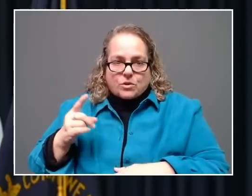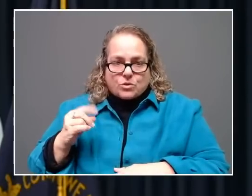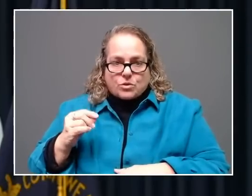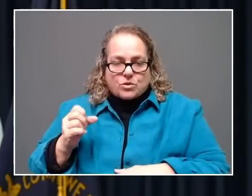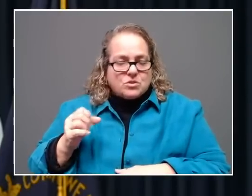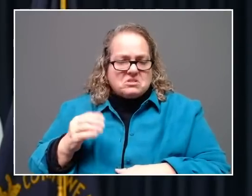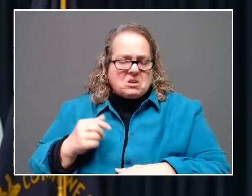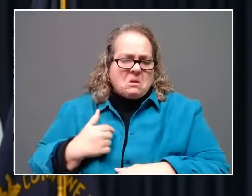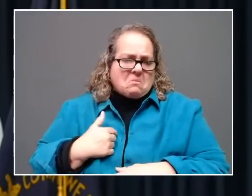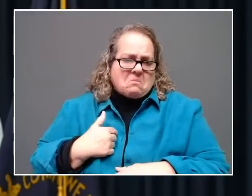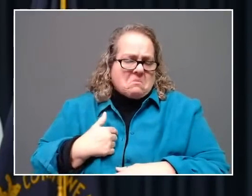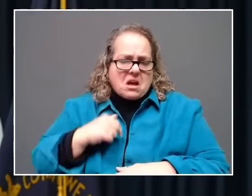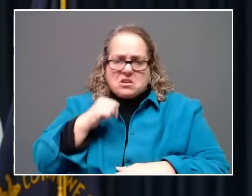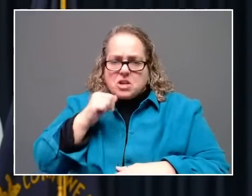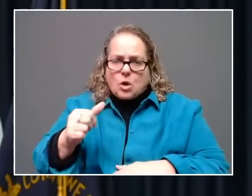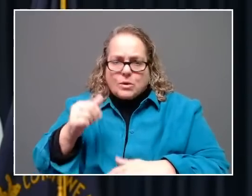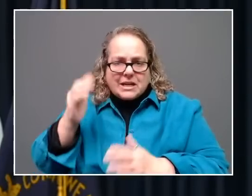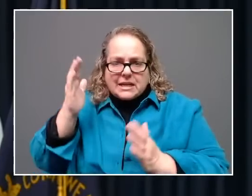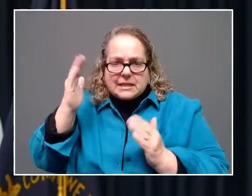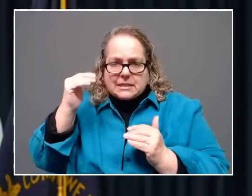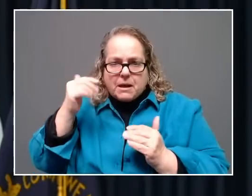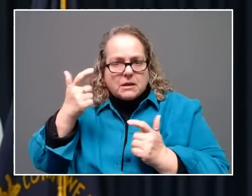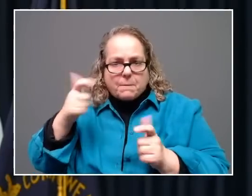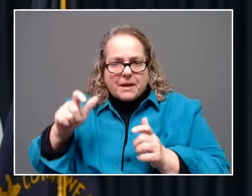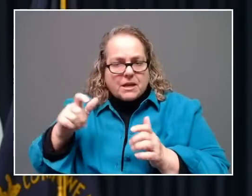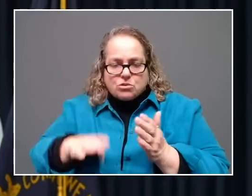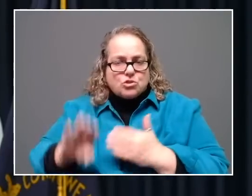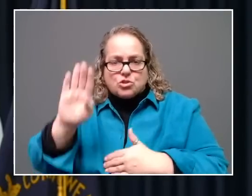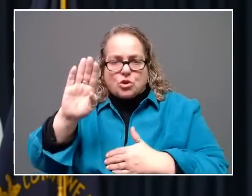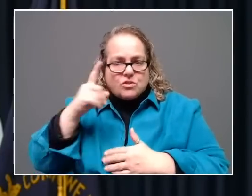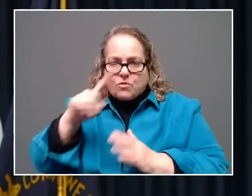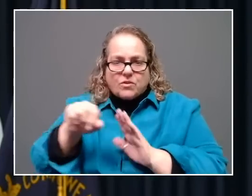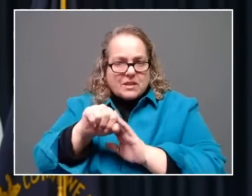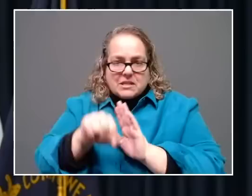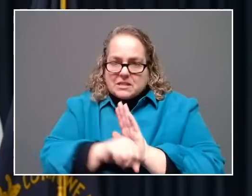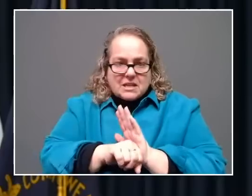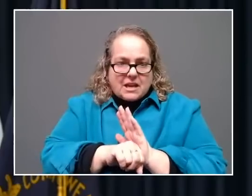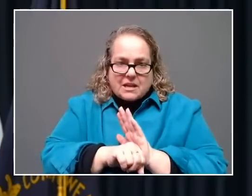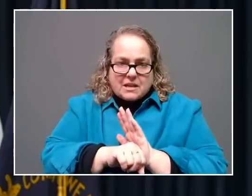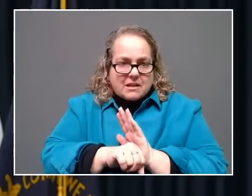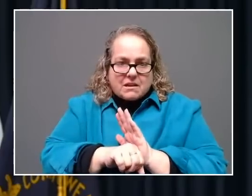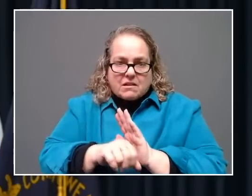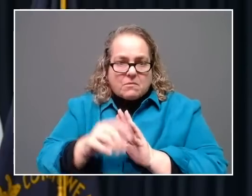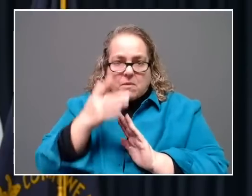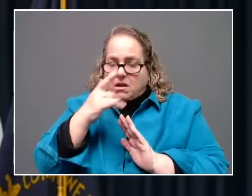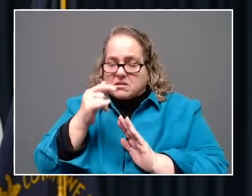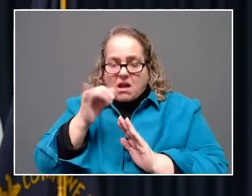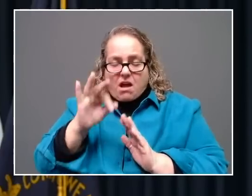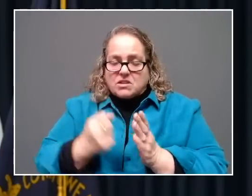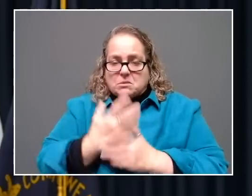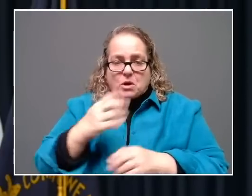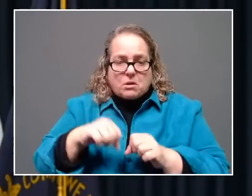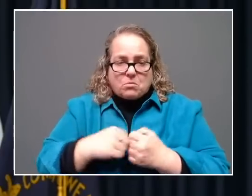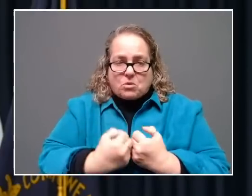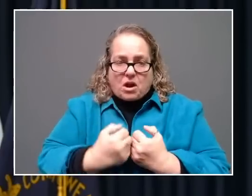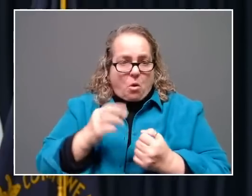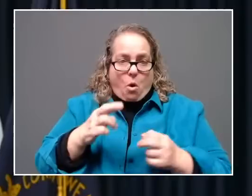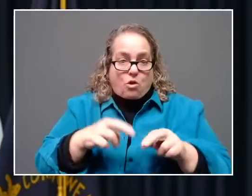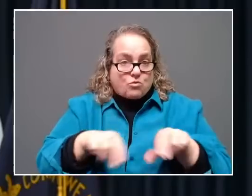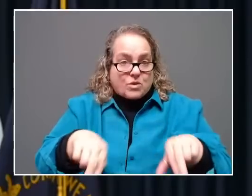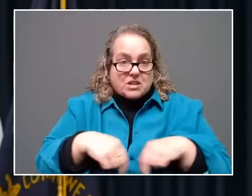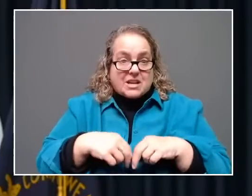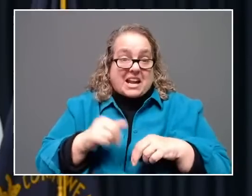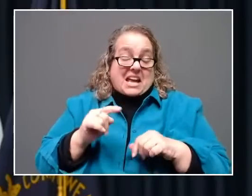necessarily expect a surge for the state or for a region in cases. It's certainly possible that it